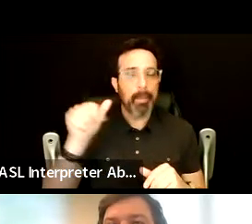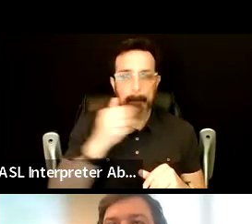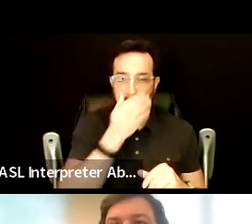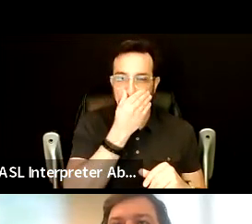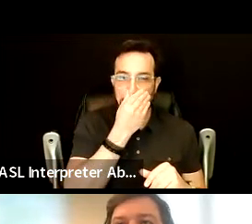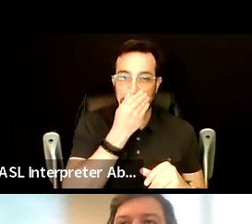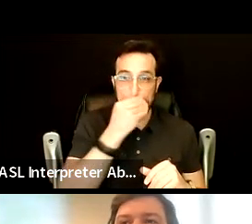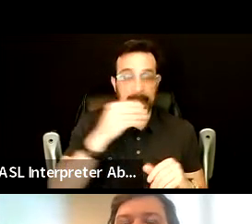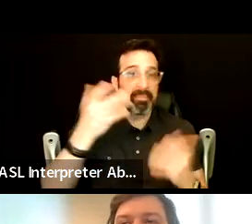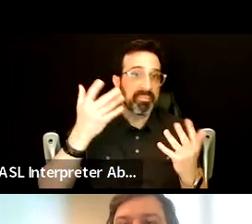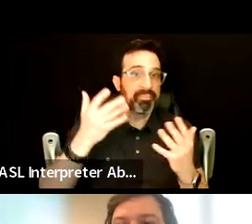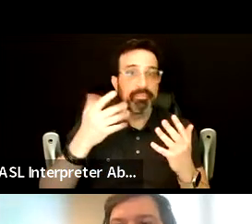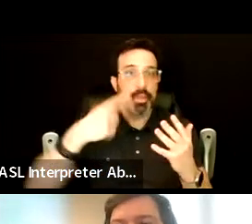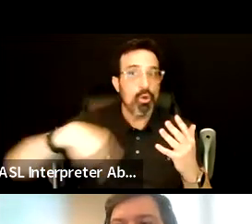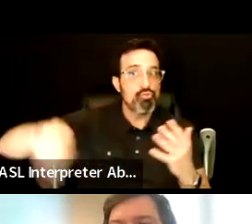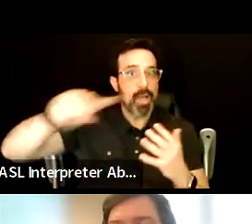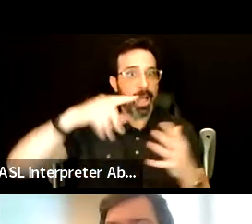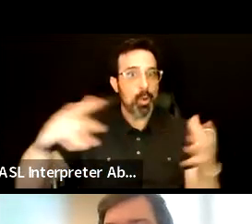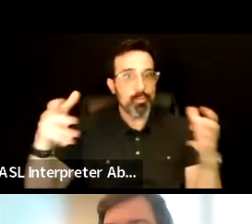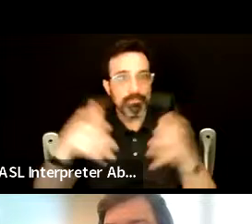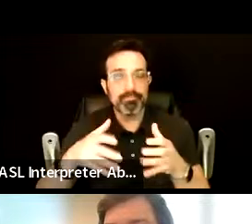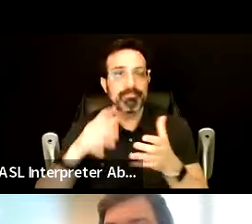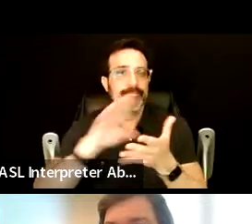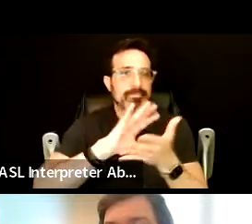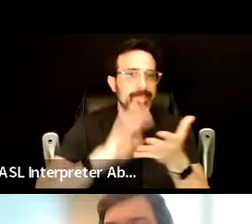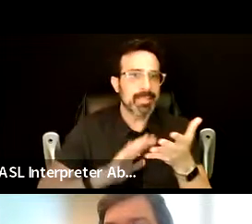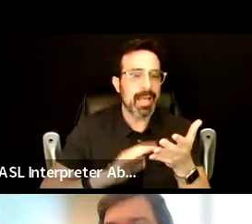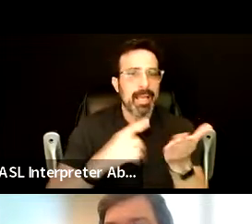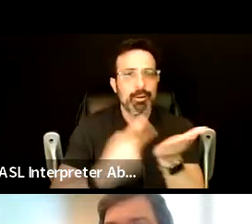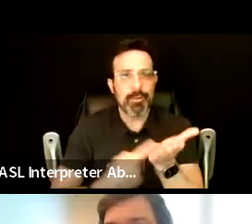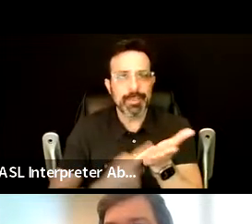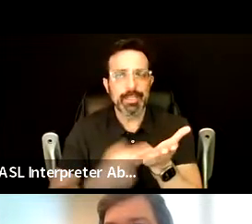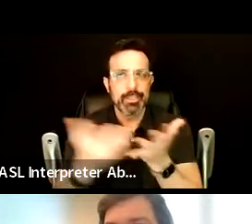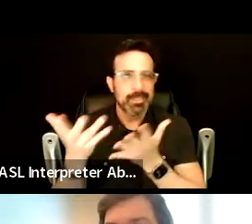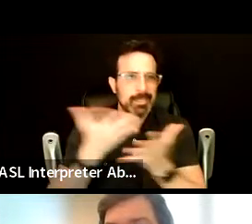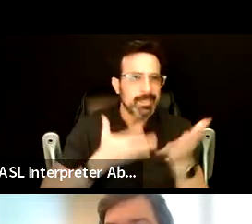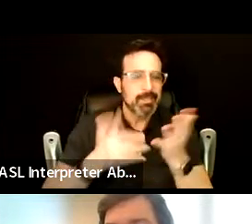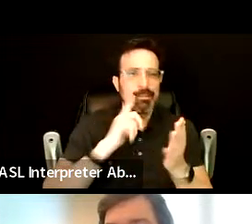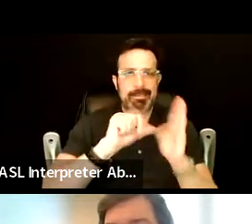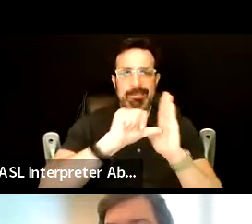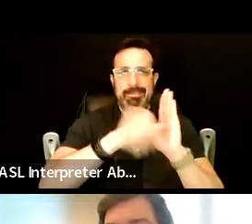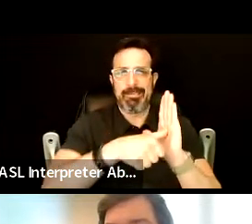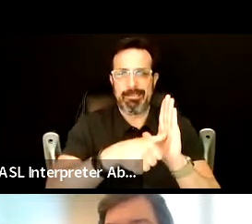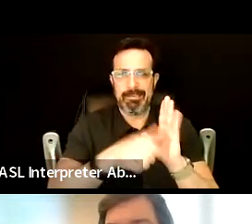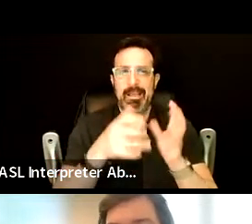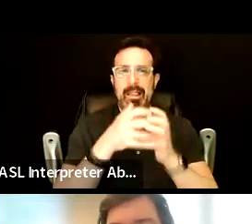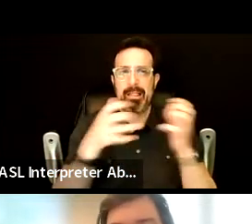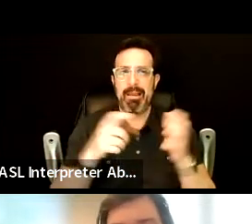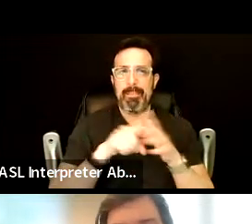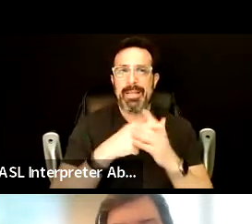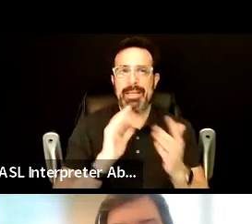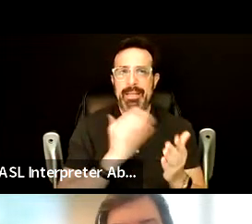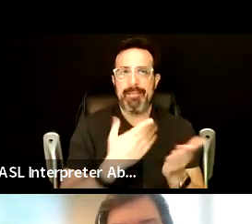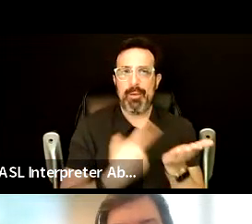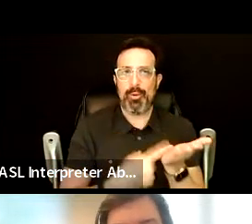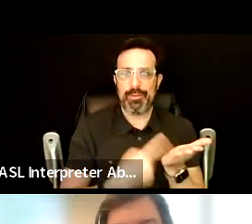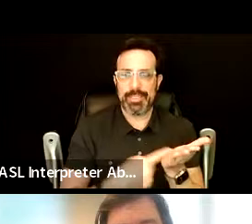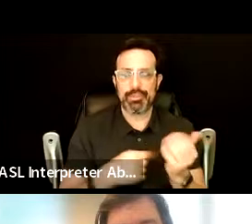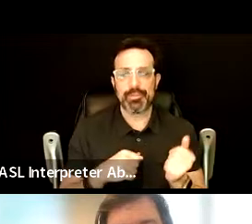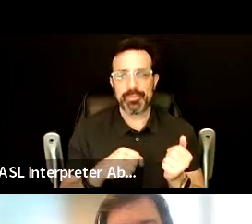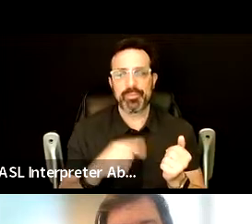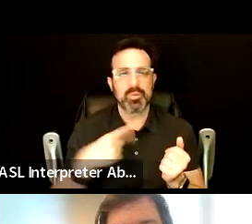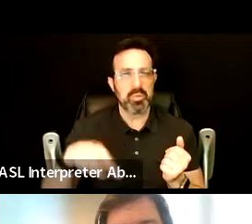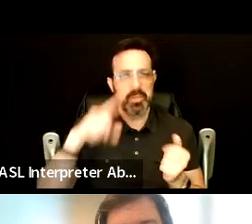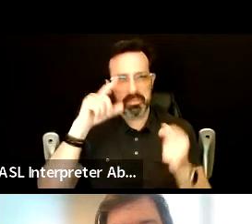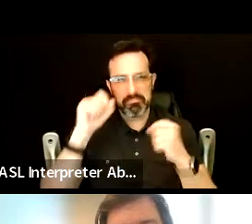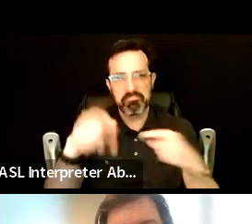around the table, and especially around design conversations and things like that. We really emphasized that a lot at the beginning of our conversation. And so we were on the